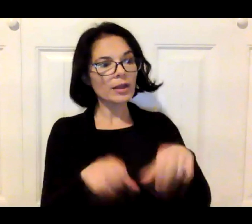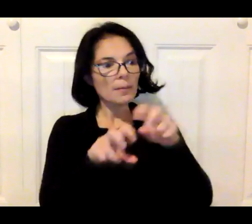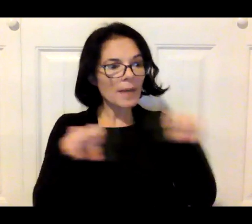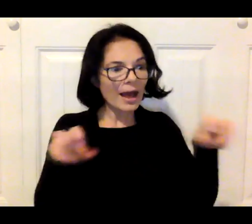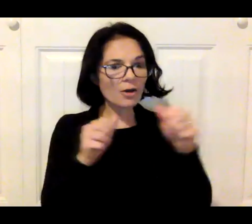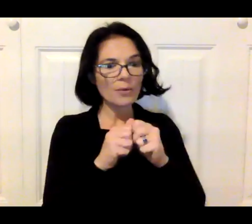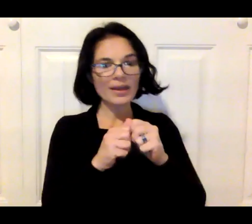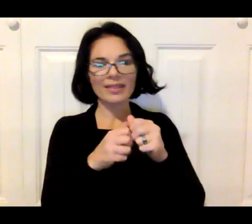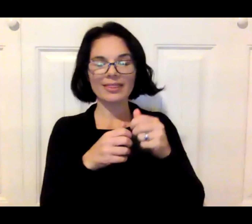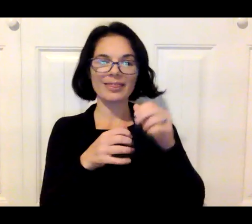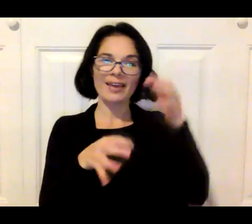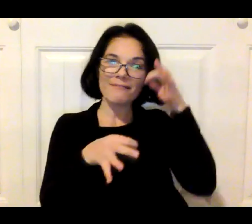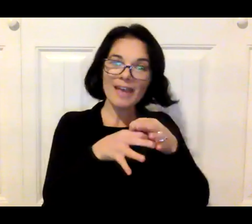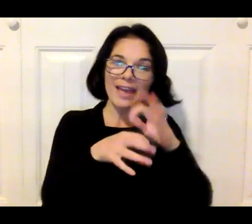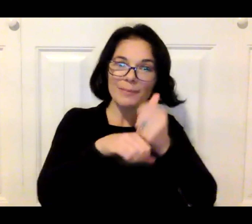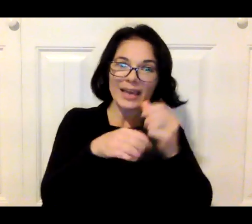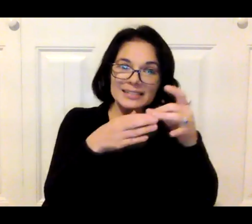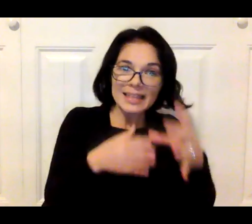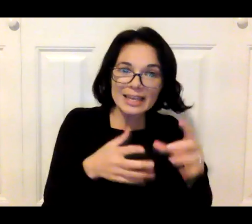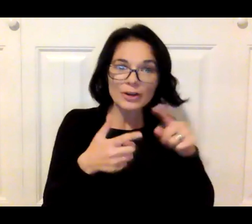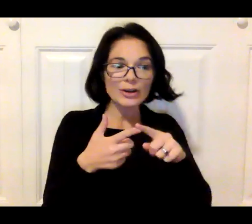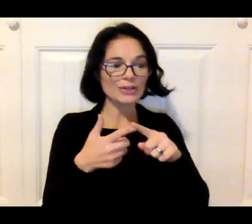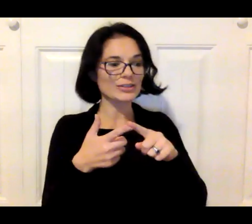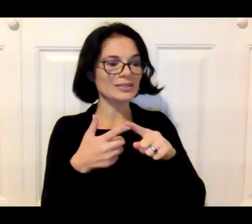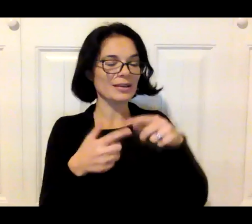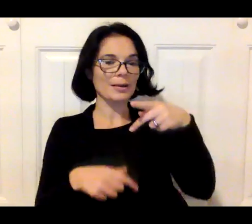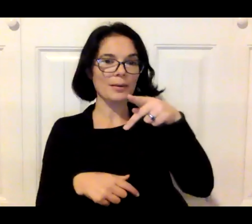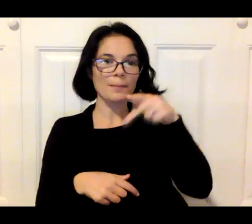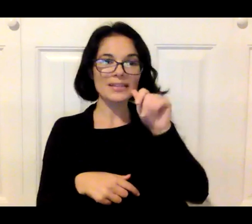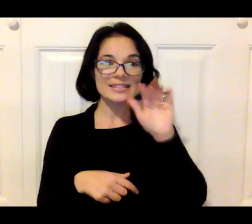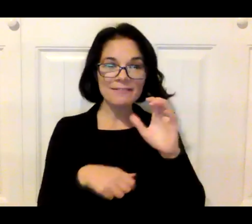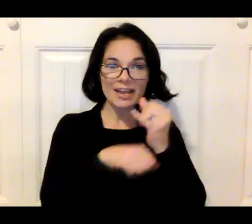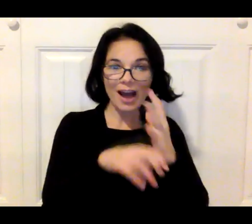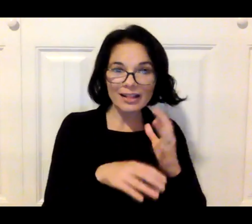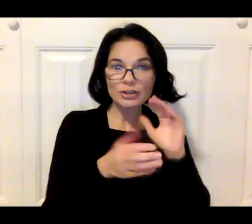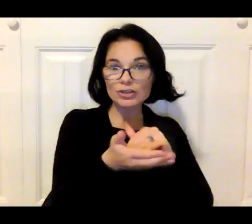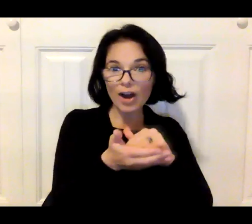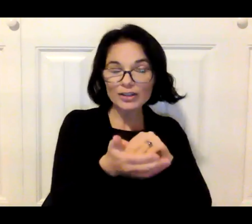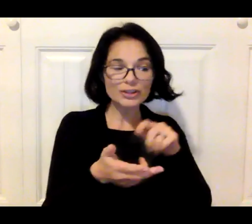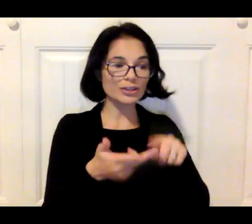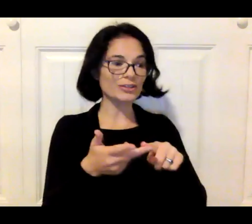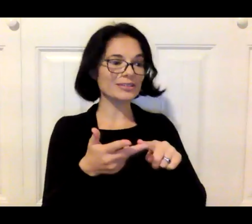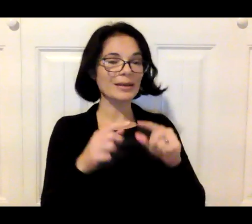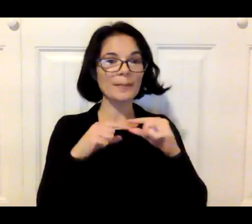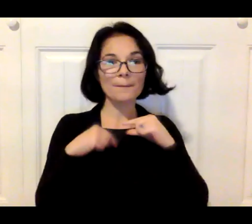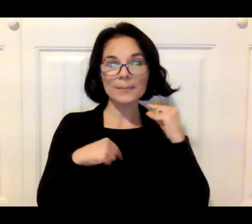faith-based leaders. We had a panel even like ministers' wives. So it's a matter of finding it,